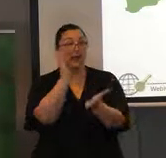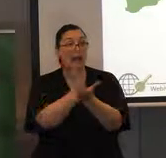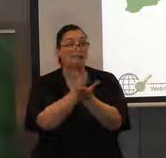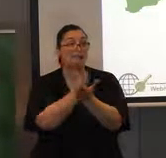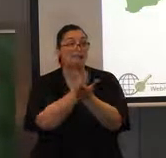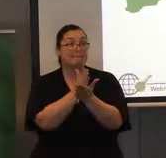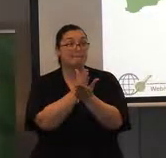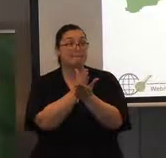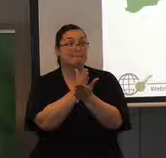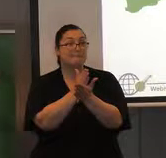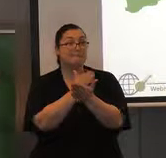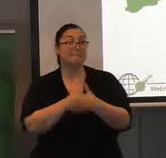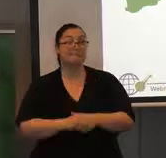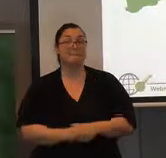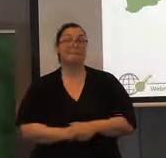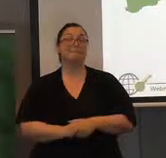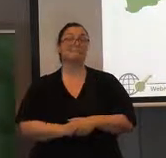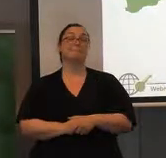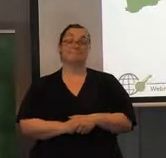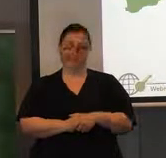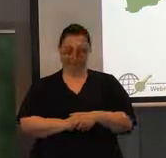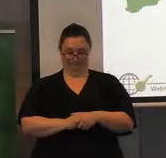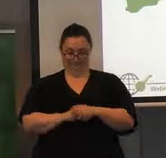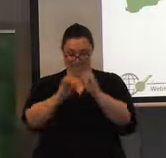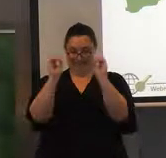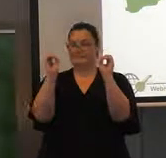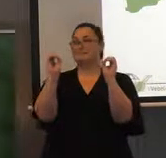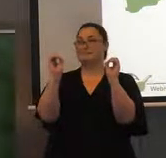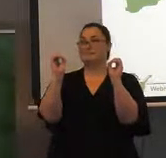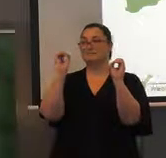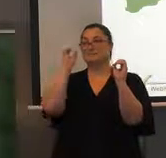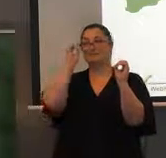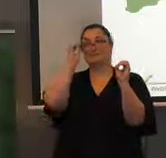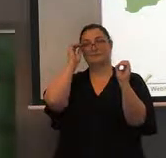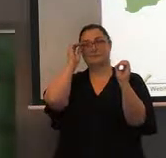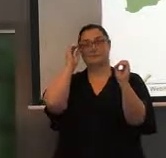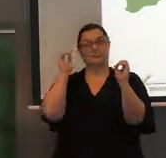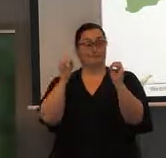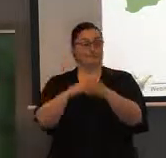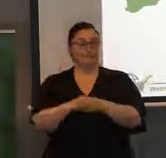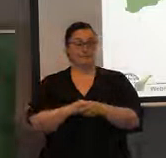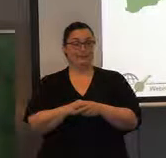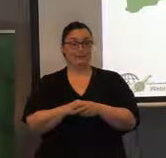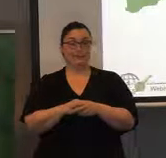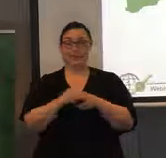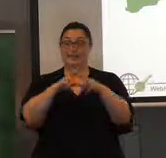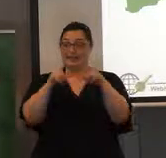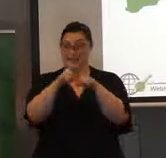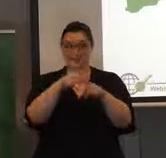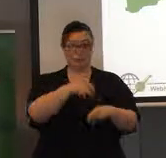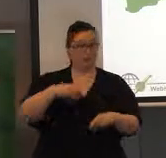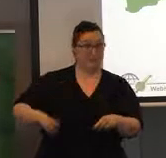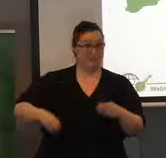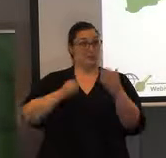Can you guess how many actually were? Absolutely zero. Even the main federal governments who